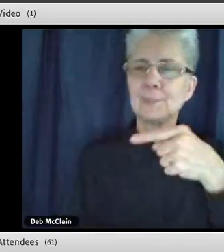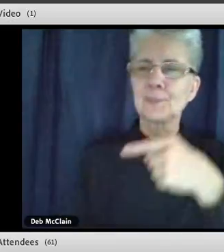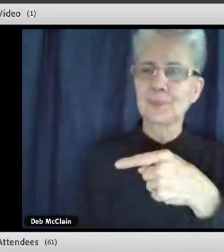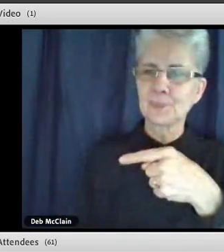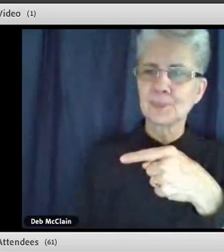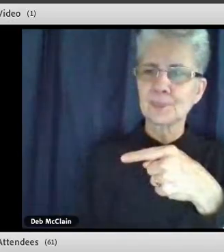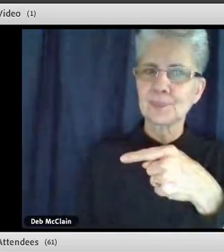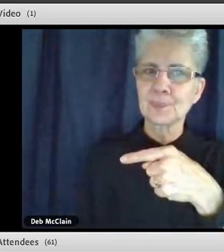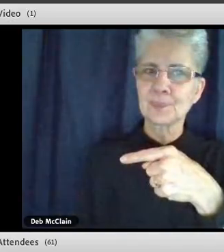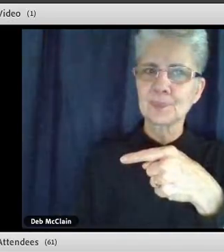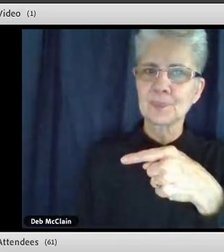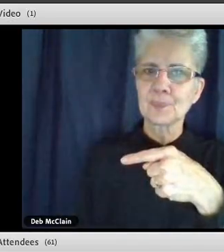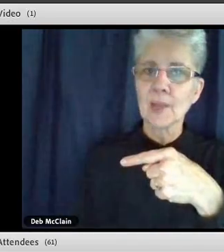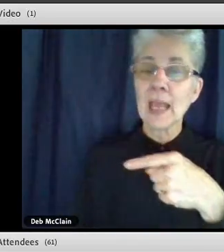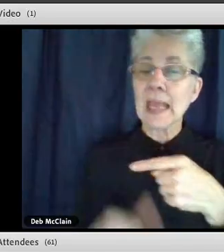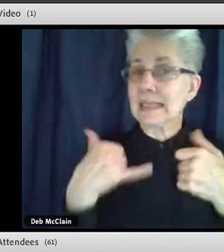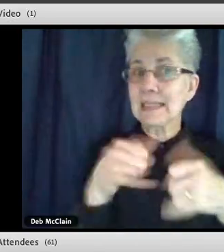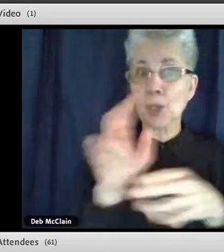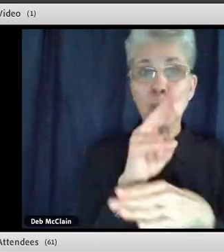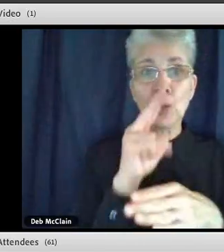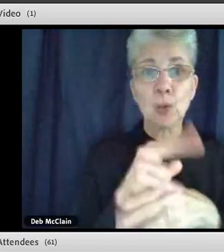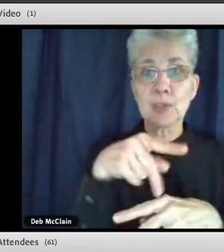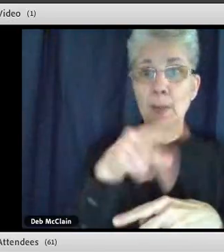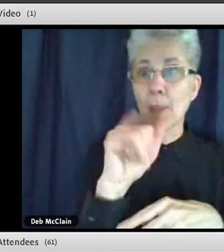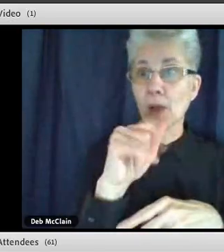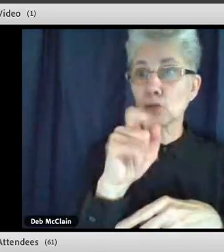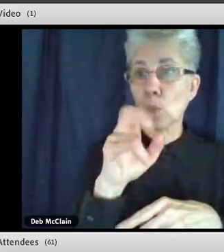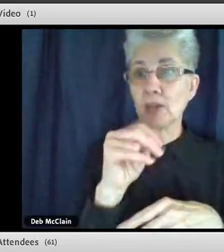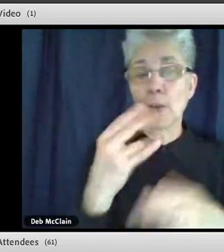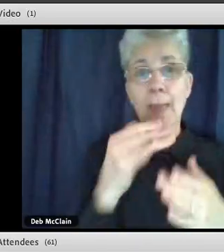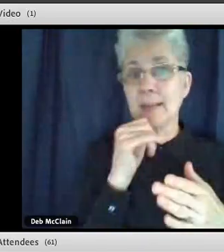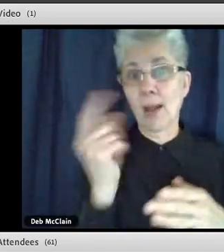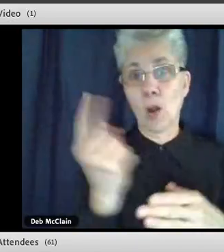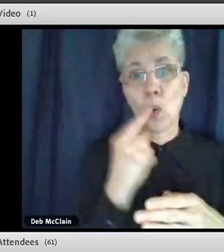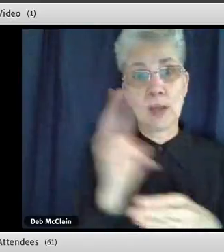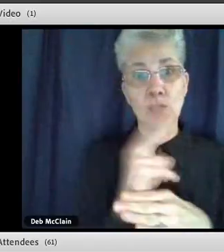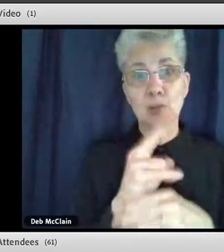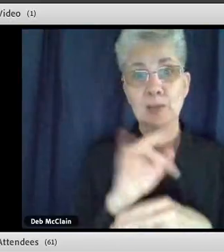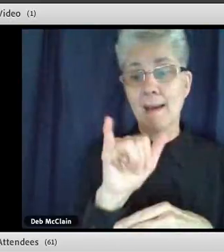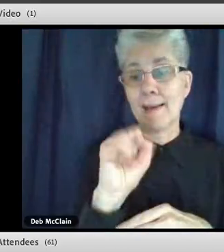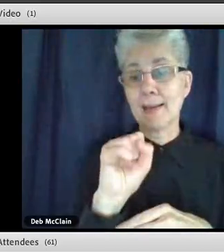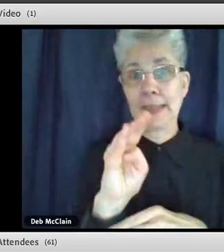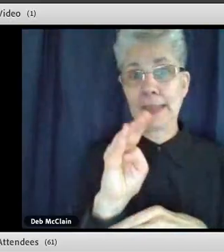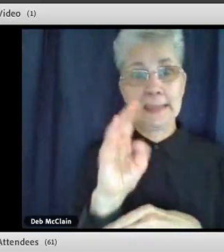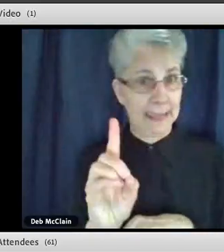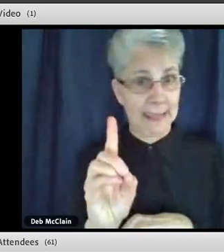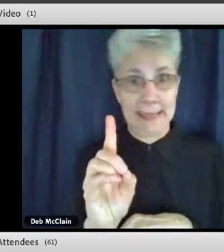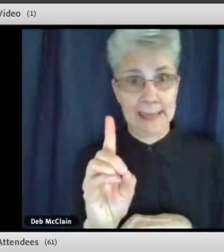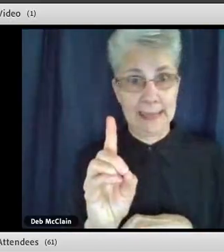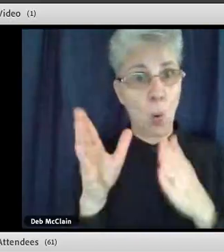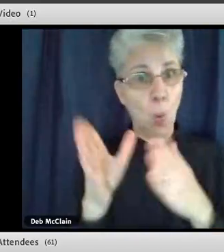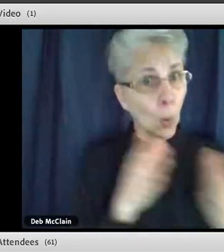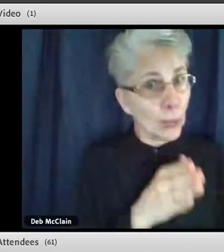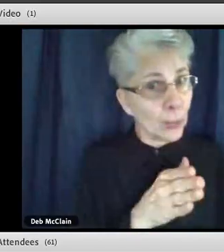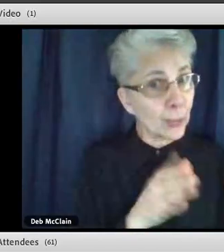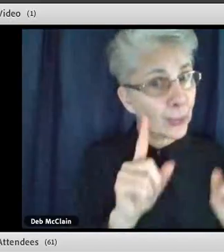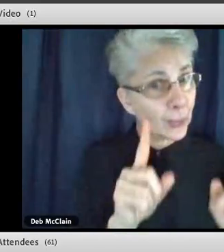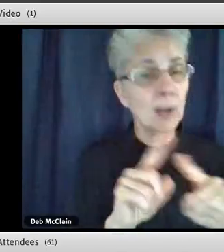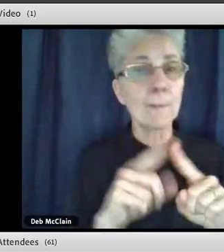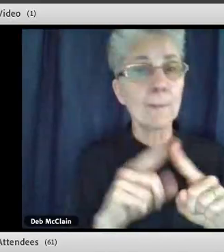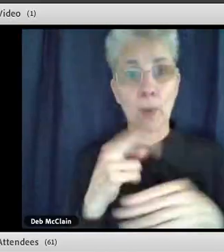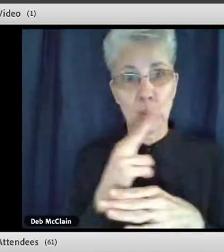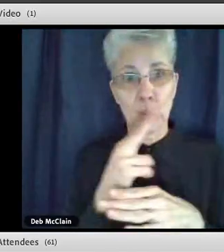because we still use these punctuation marks. We may not always use ISBD order. We still use the